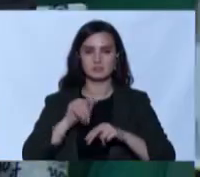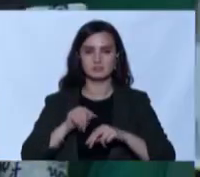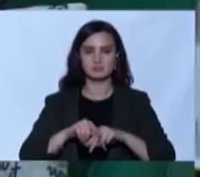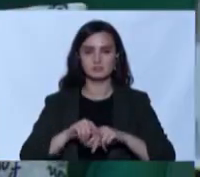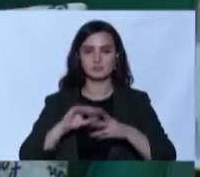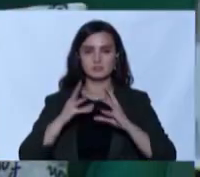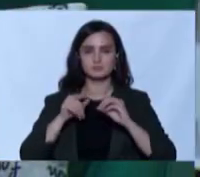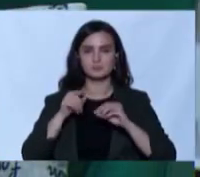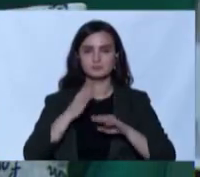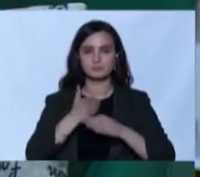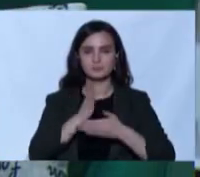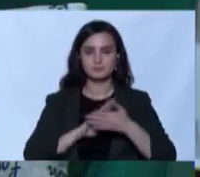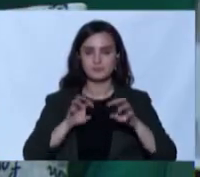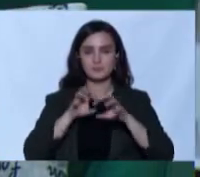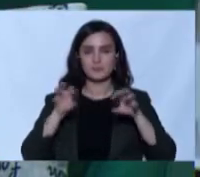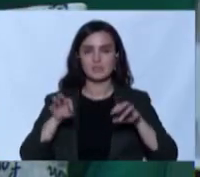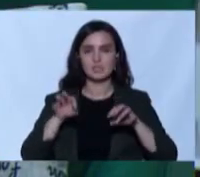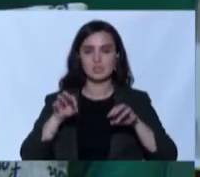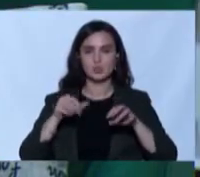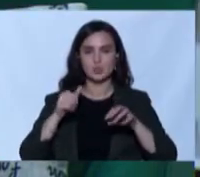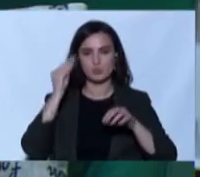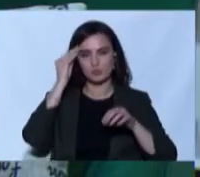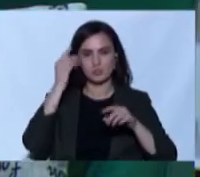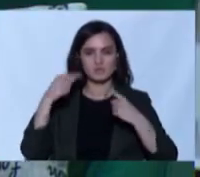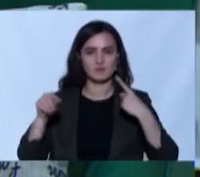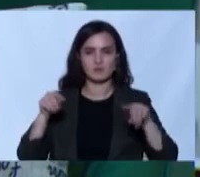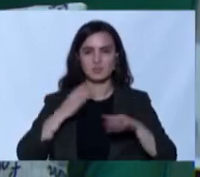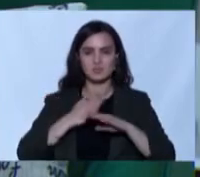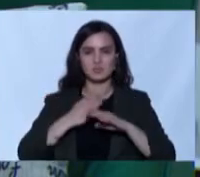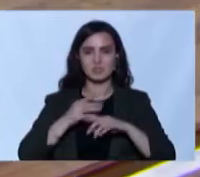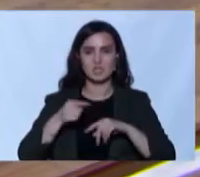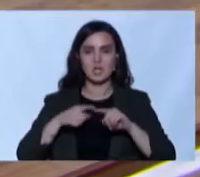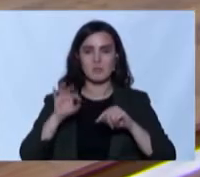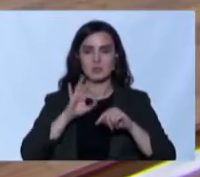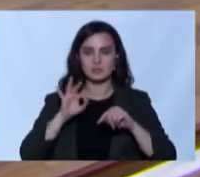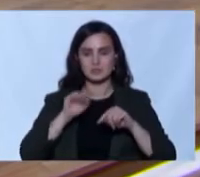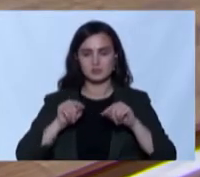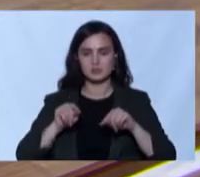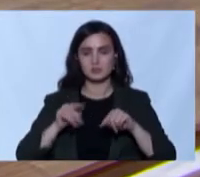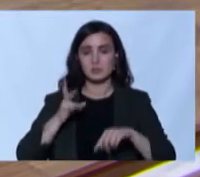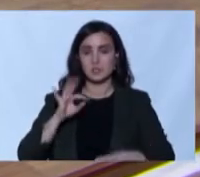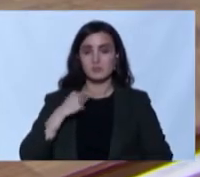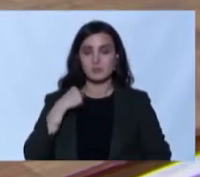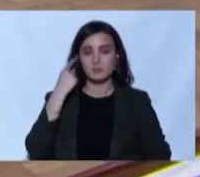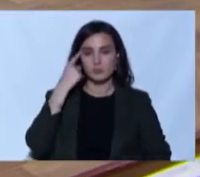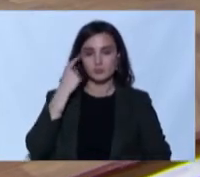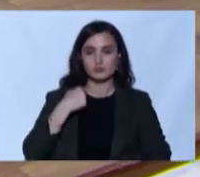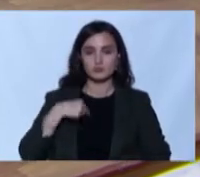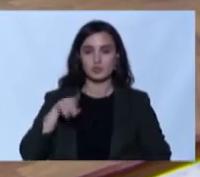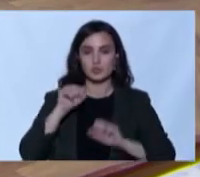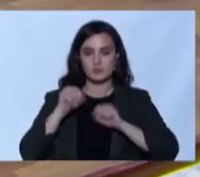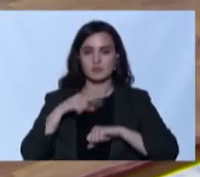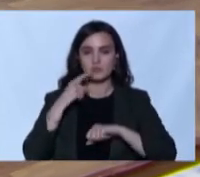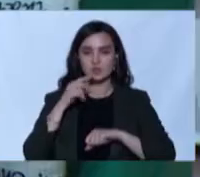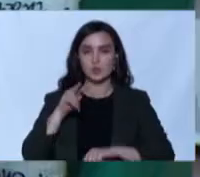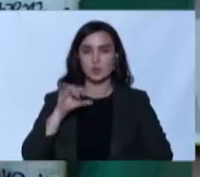actually has divided literary opinion on specifically what this is about. But I think we can say that